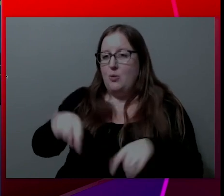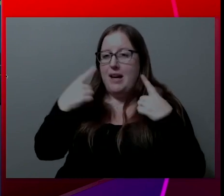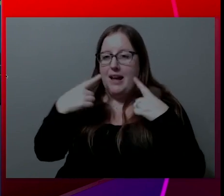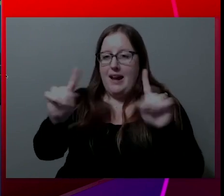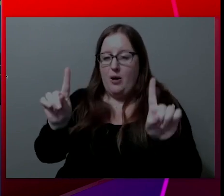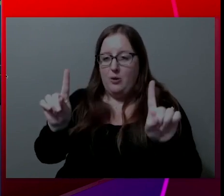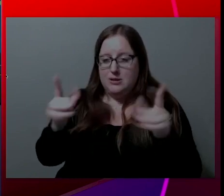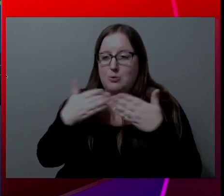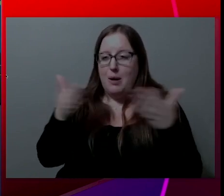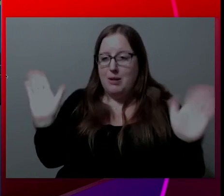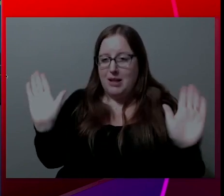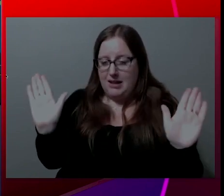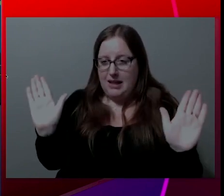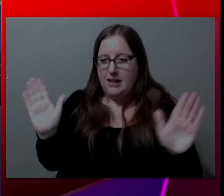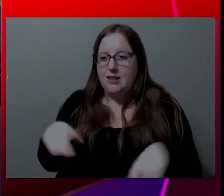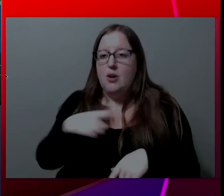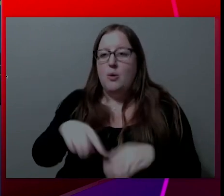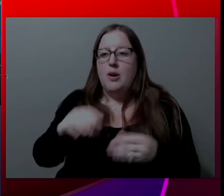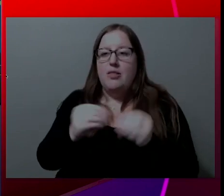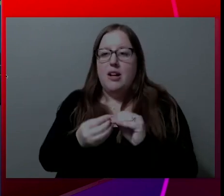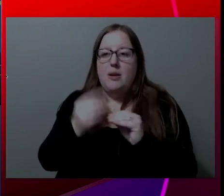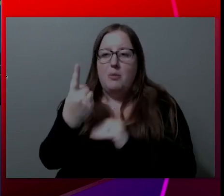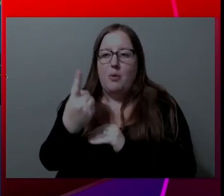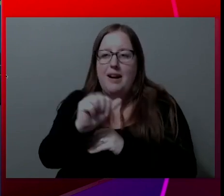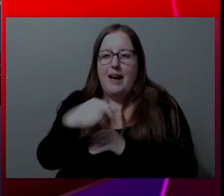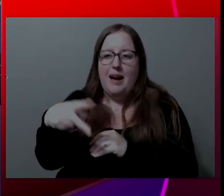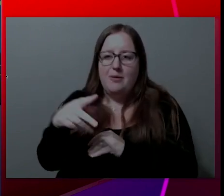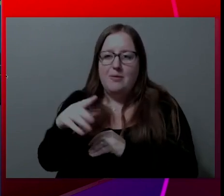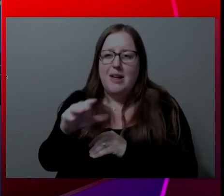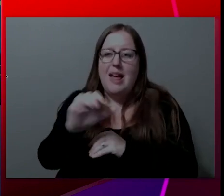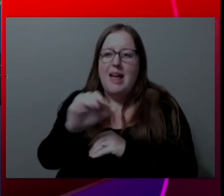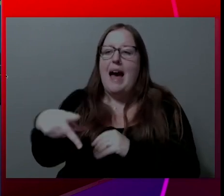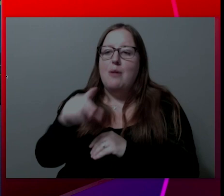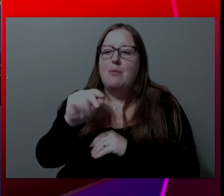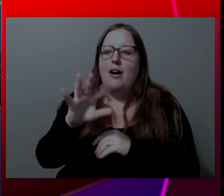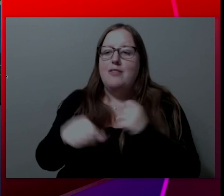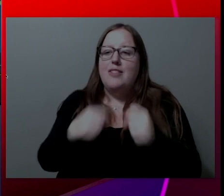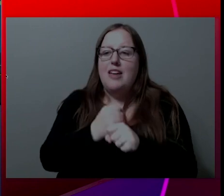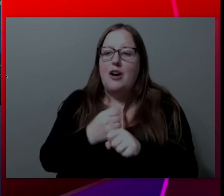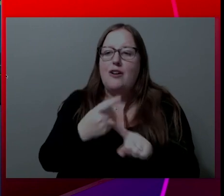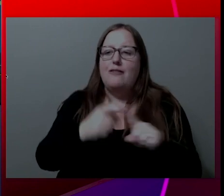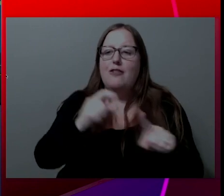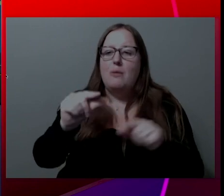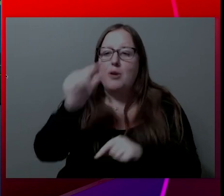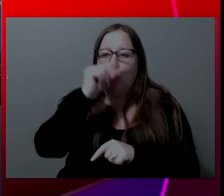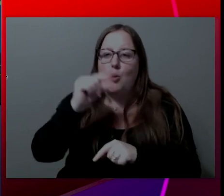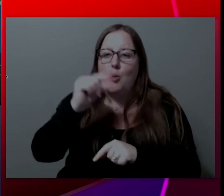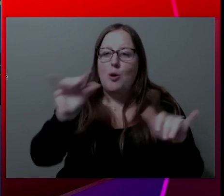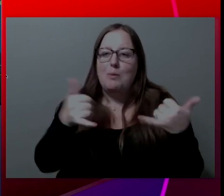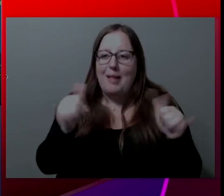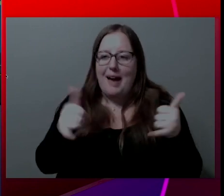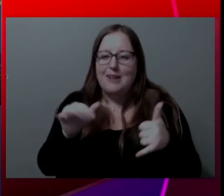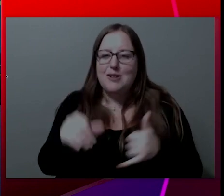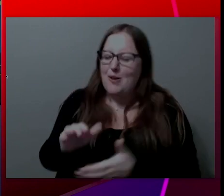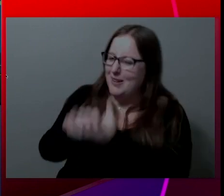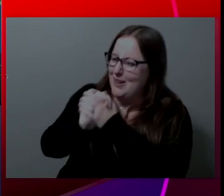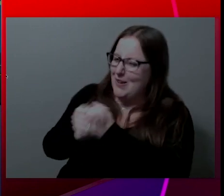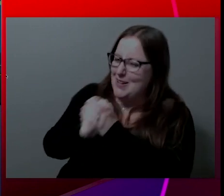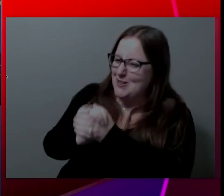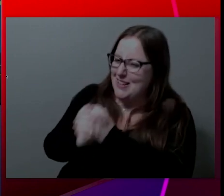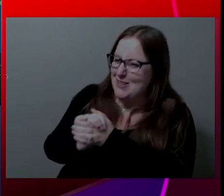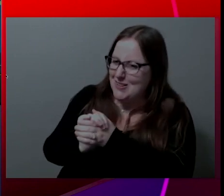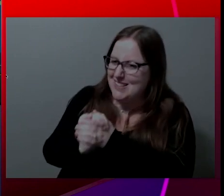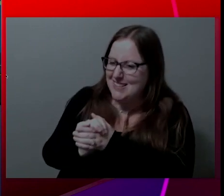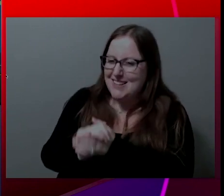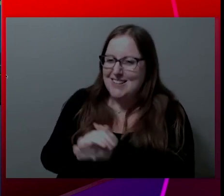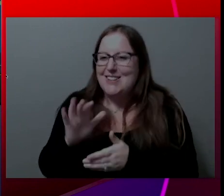now that we are the #1 app, or like the app of the year by Google Play. Wow. So the Play Store marked us as the #1, or like the app of the